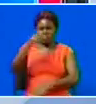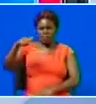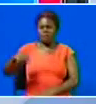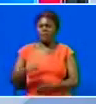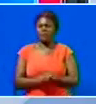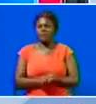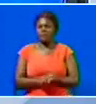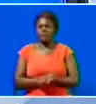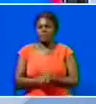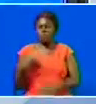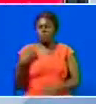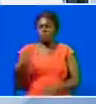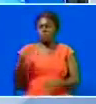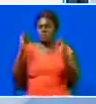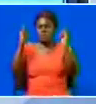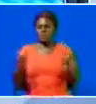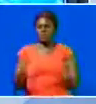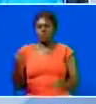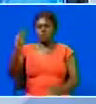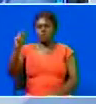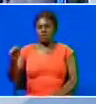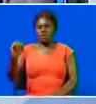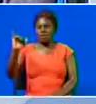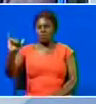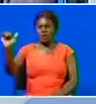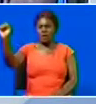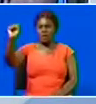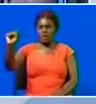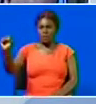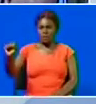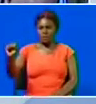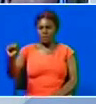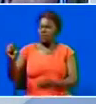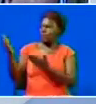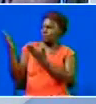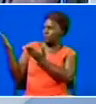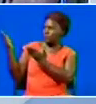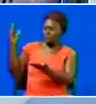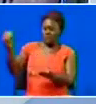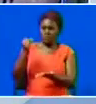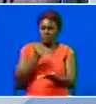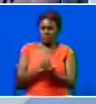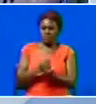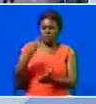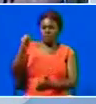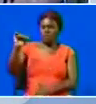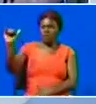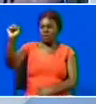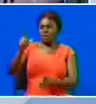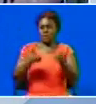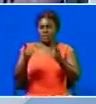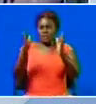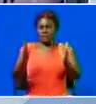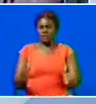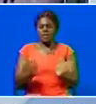Now, there's a new boss at the helm of the troubled National Youth Service. Matilda Sakwa has been appointed National Youth Service Director